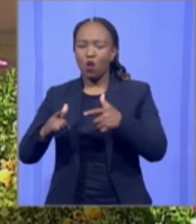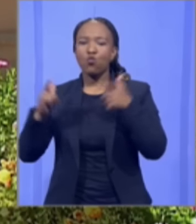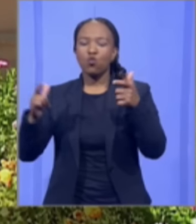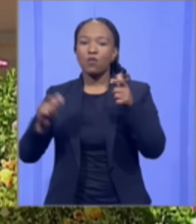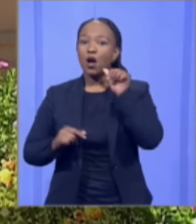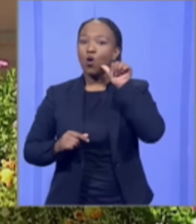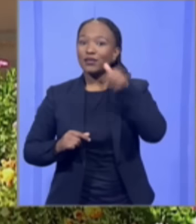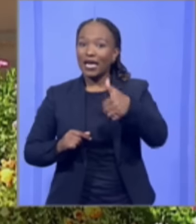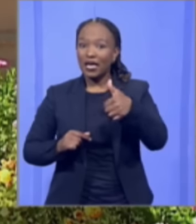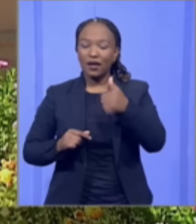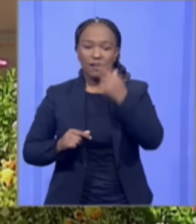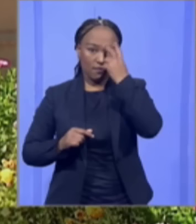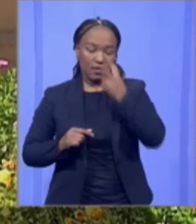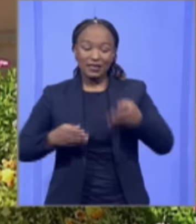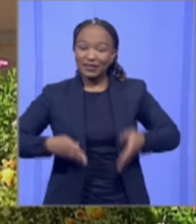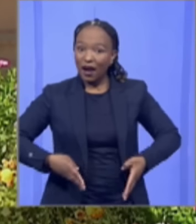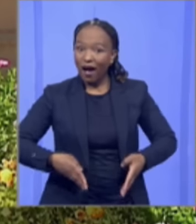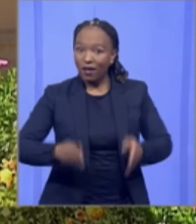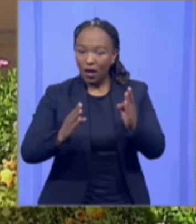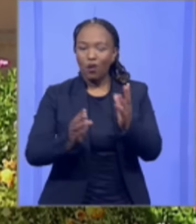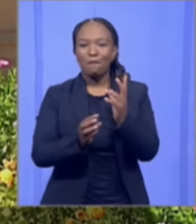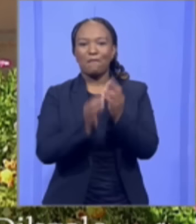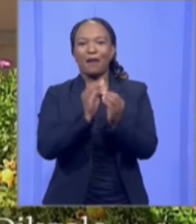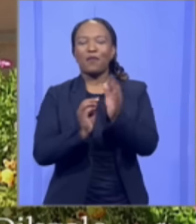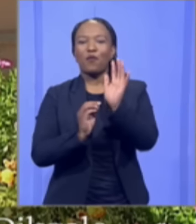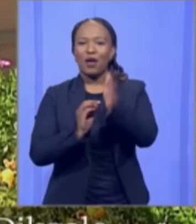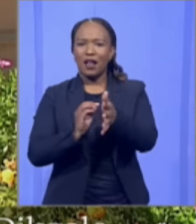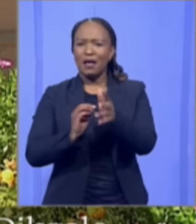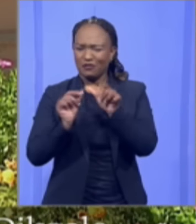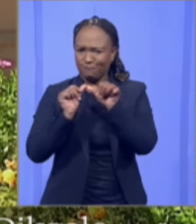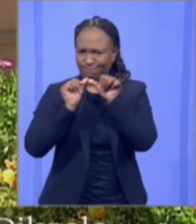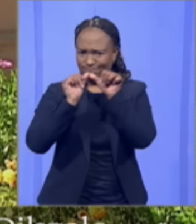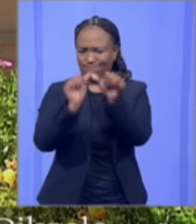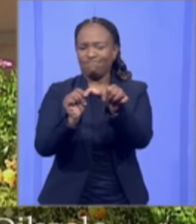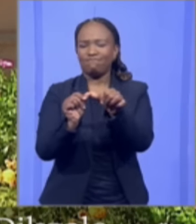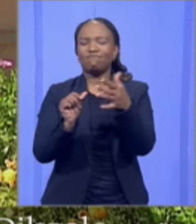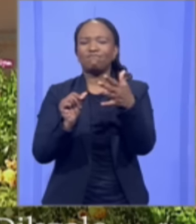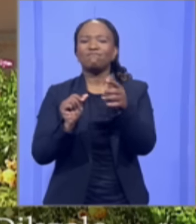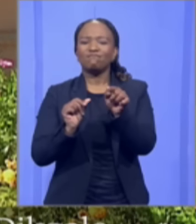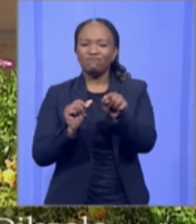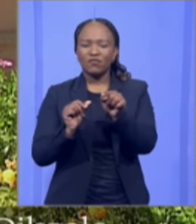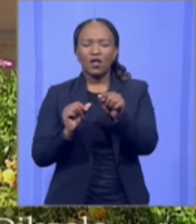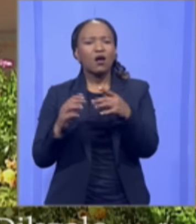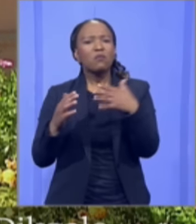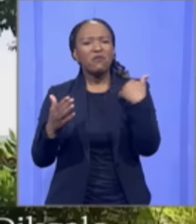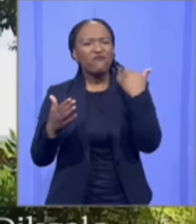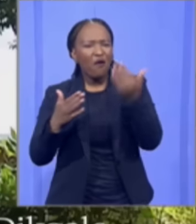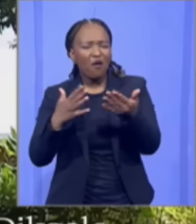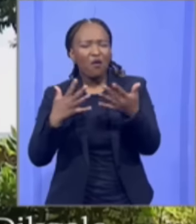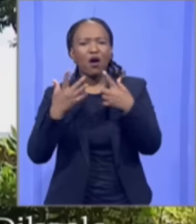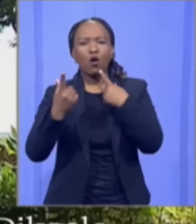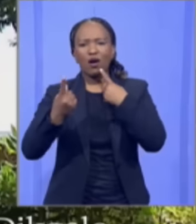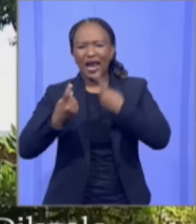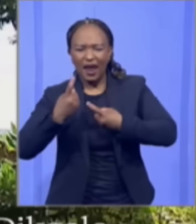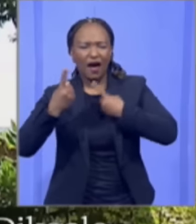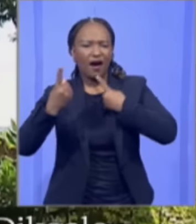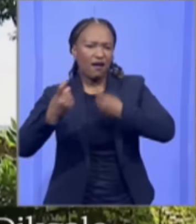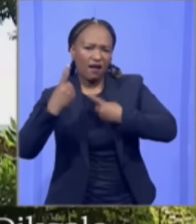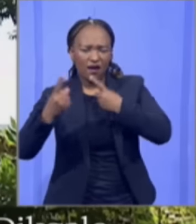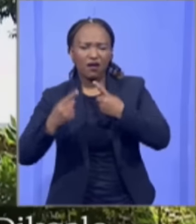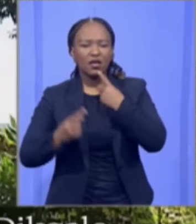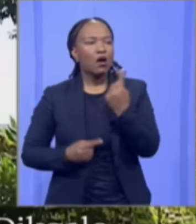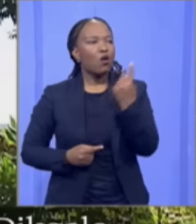mo Minanuku o tshware o kgwathiše ka mithale ka matšetše kgale re lla re rena o mongwe wa rena o tla